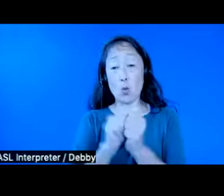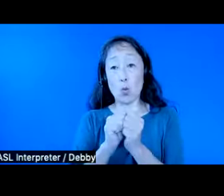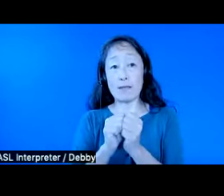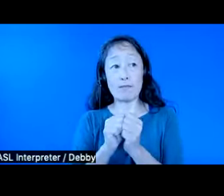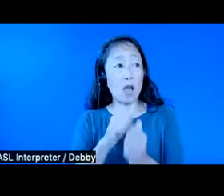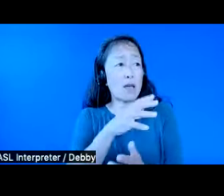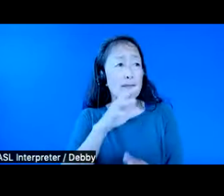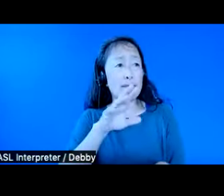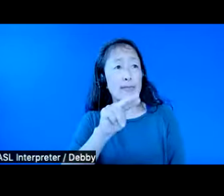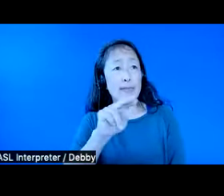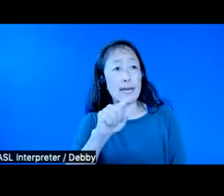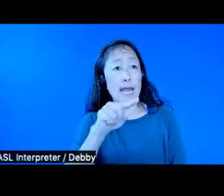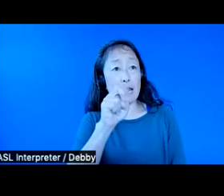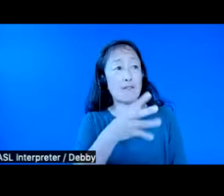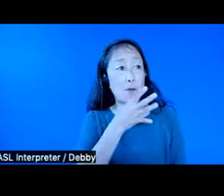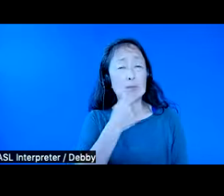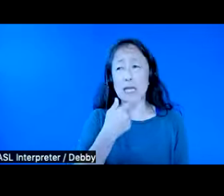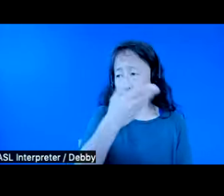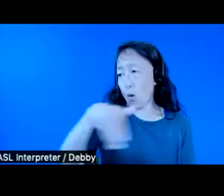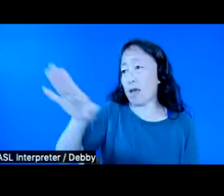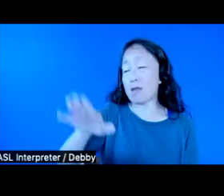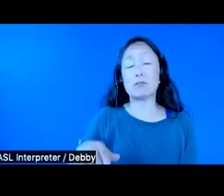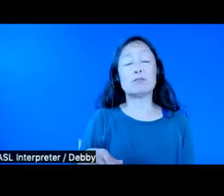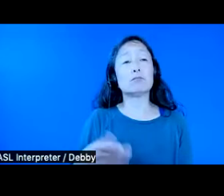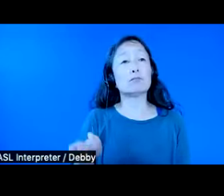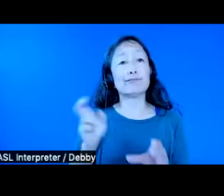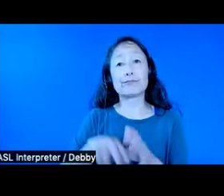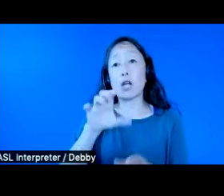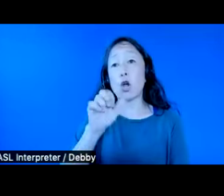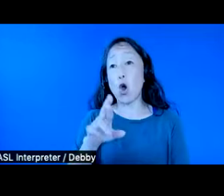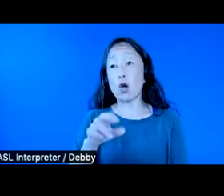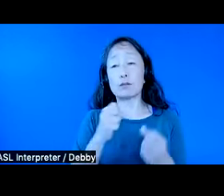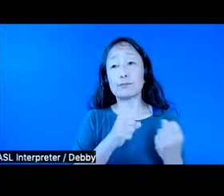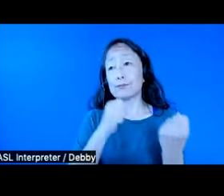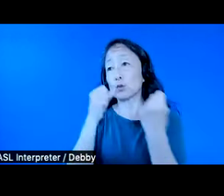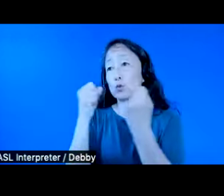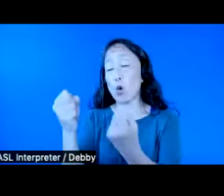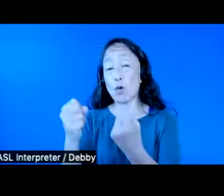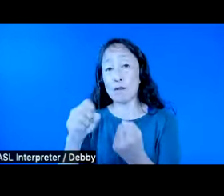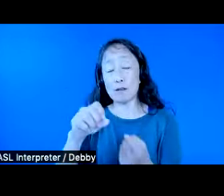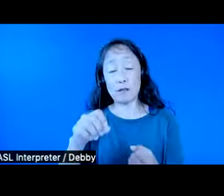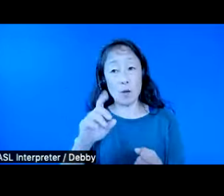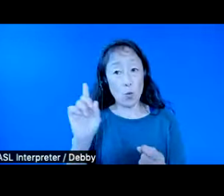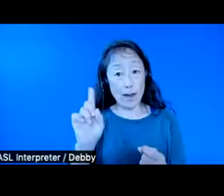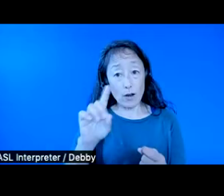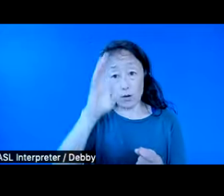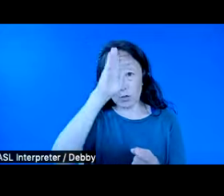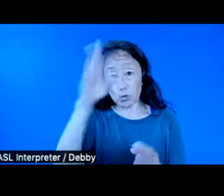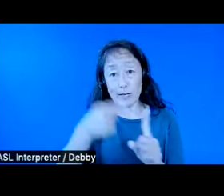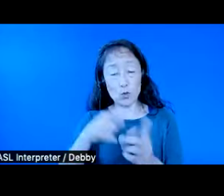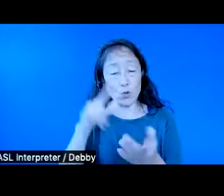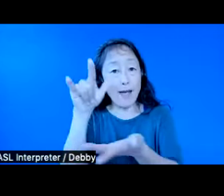blessing. They got in the car, they drove, they got straight to the airport and